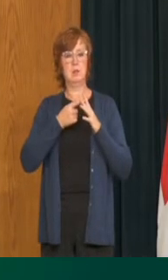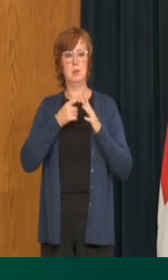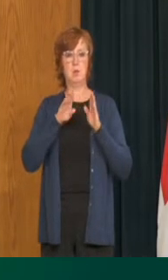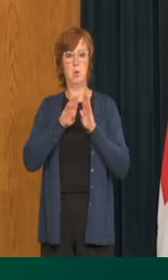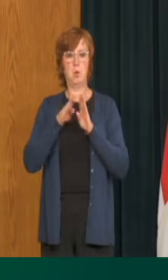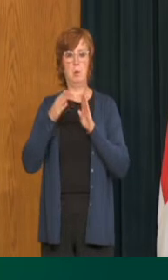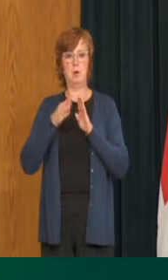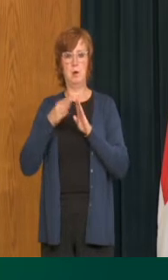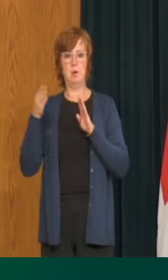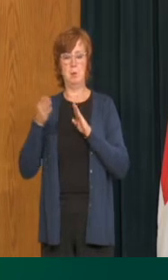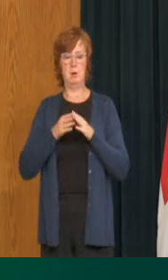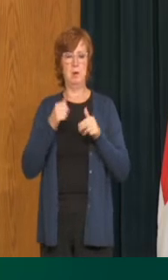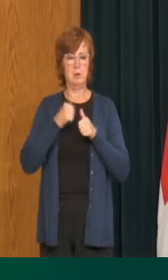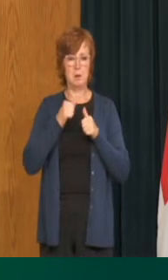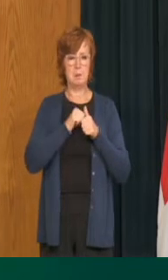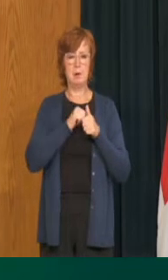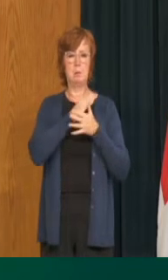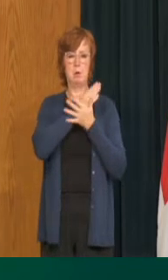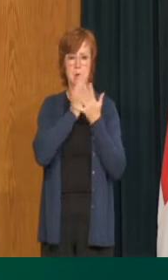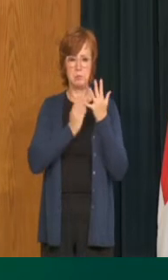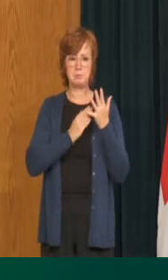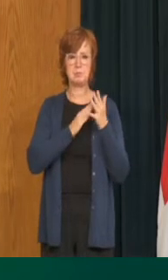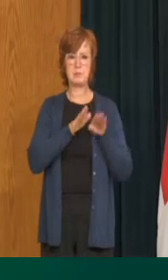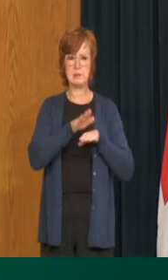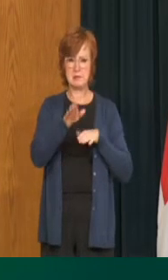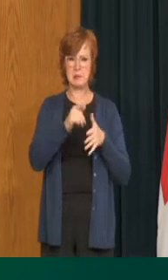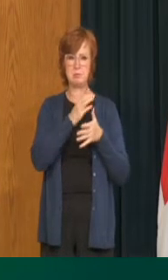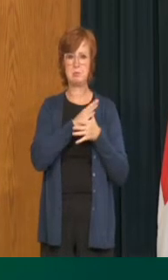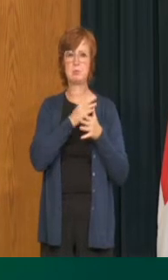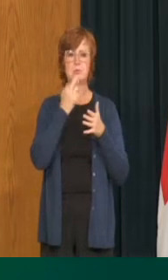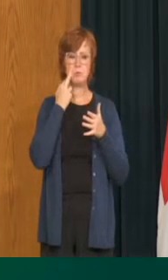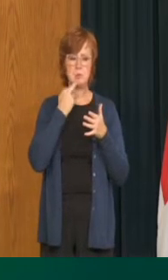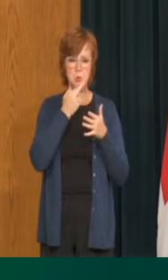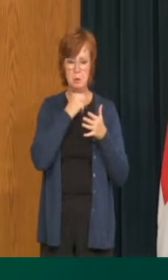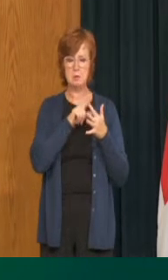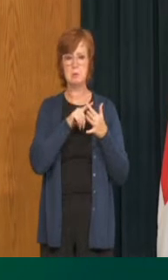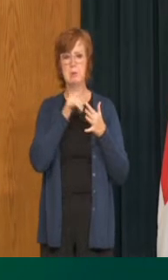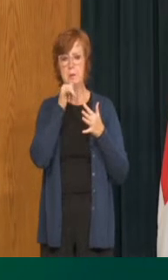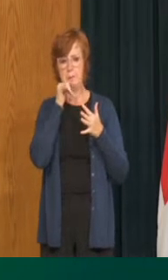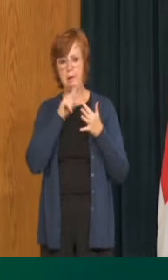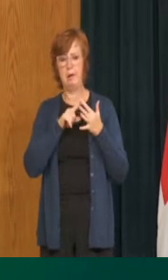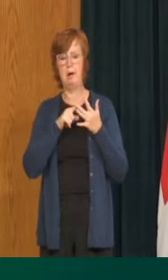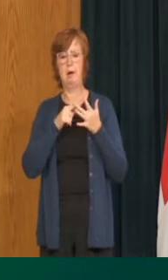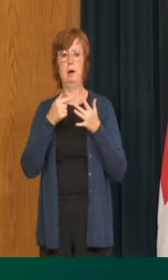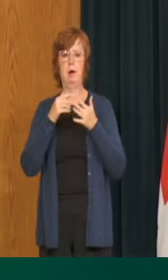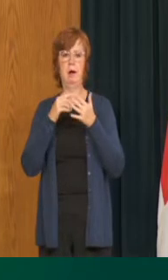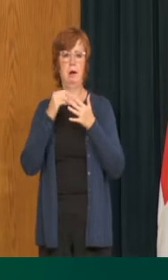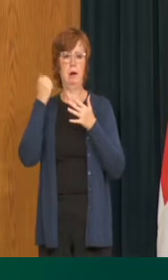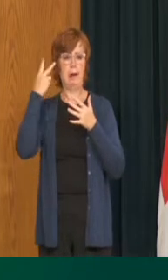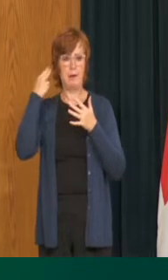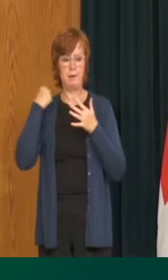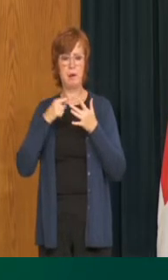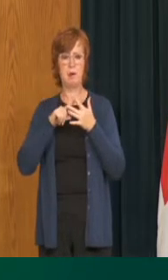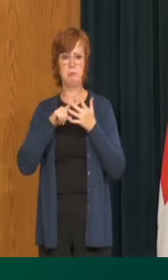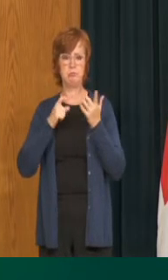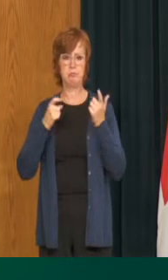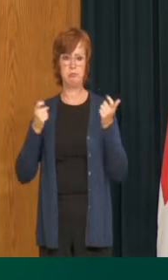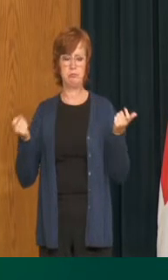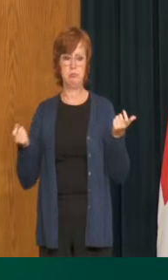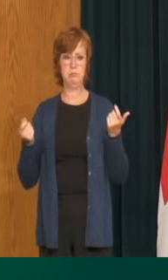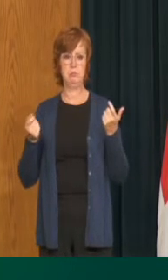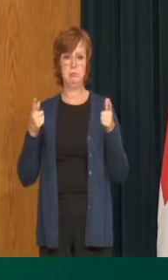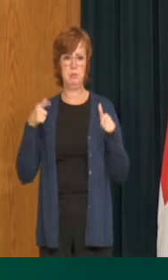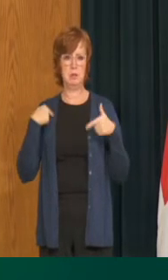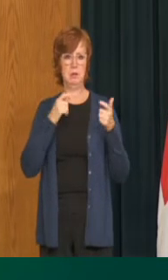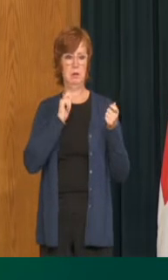our stages of our Reopen Saskatchewan plan and how we walk through those stages right in this very room over the number of